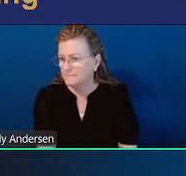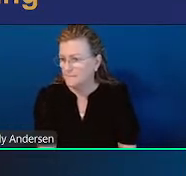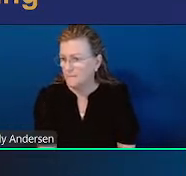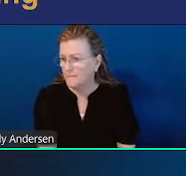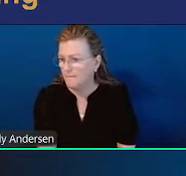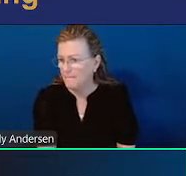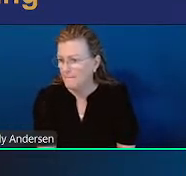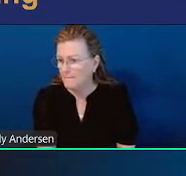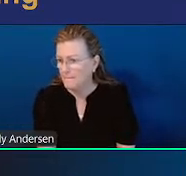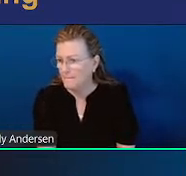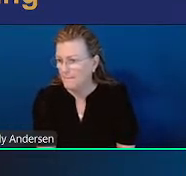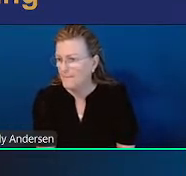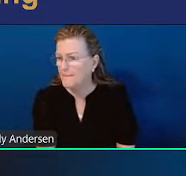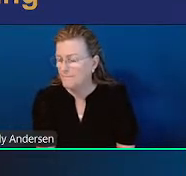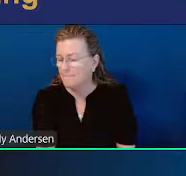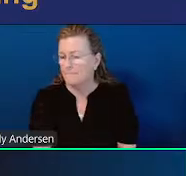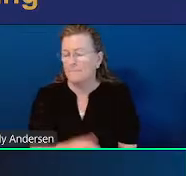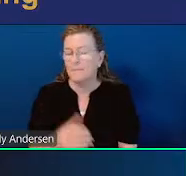How about